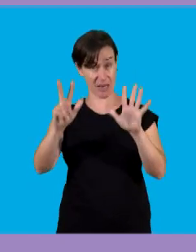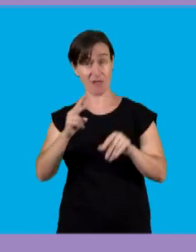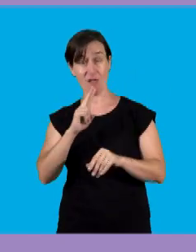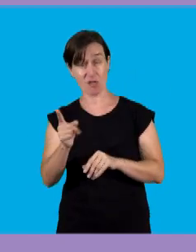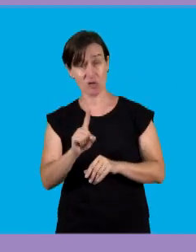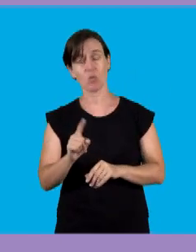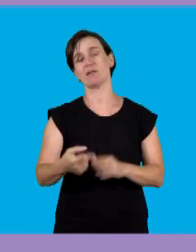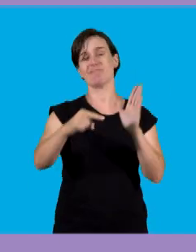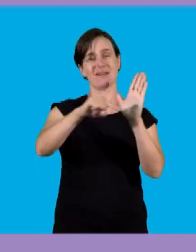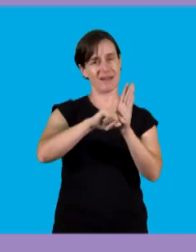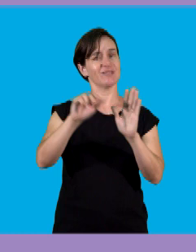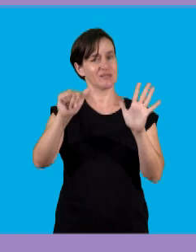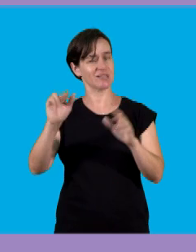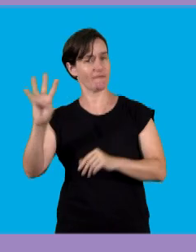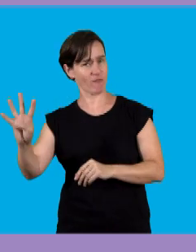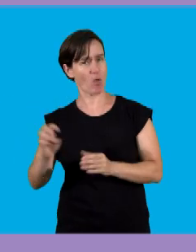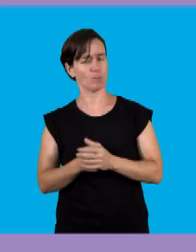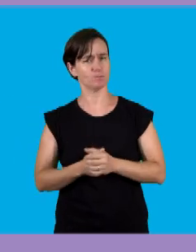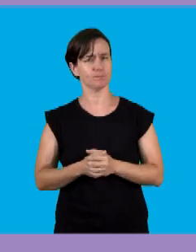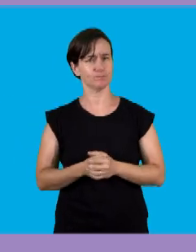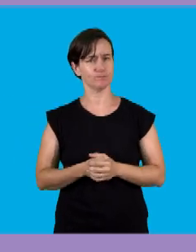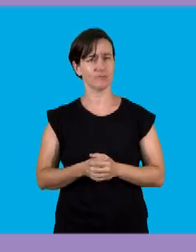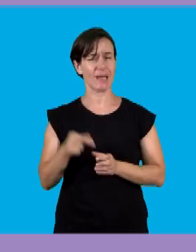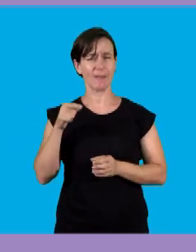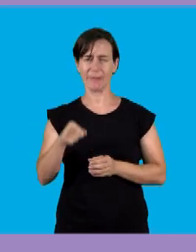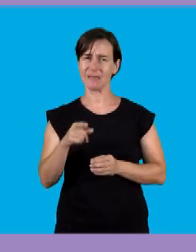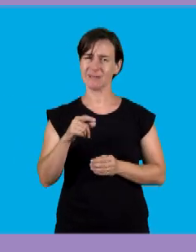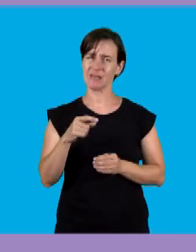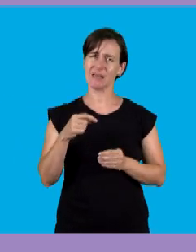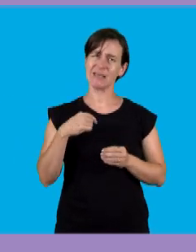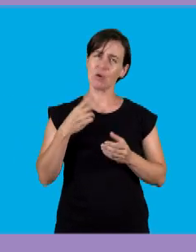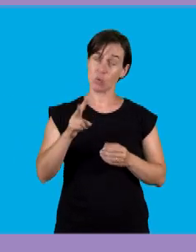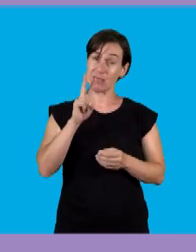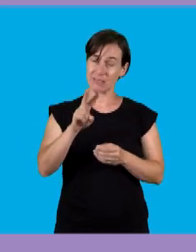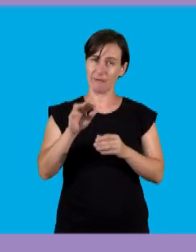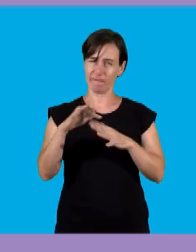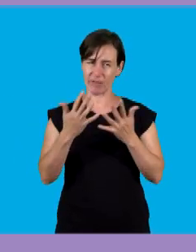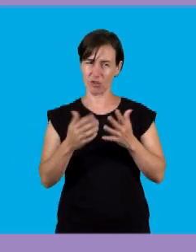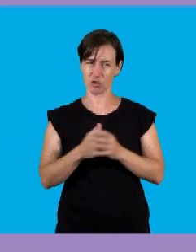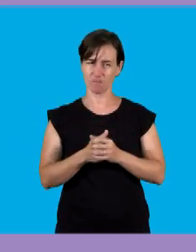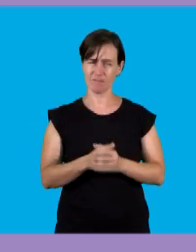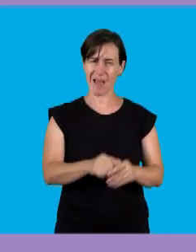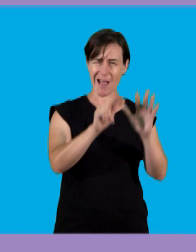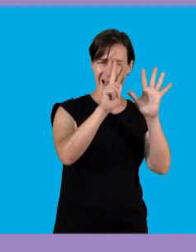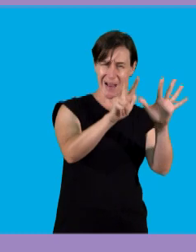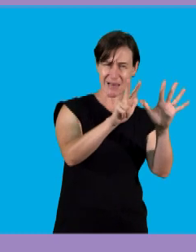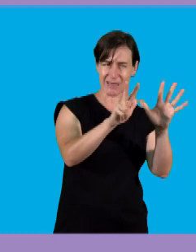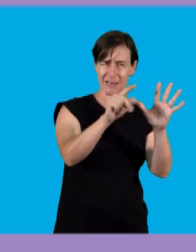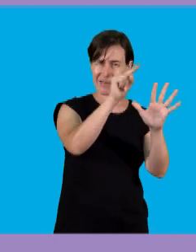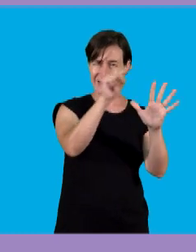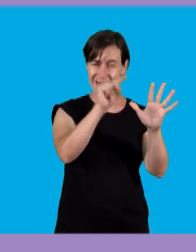8 will give us that 64. Now, from the previous one, we've already seen that 8 is equals